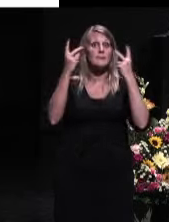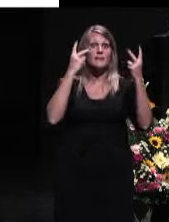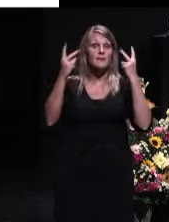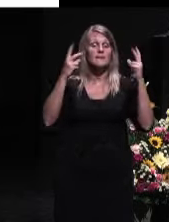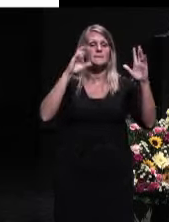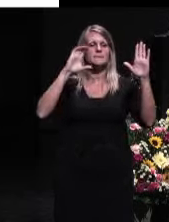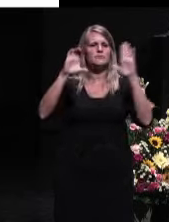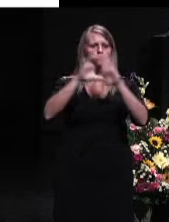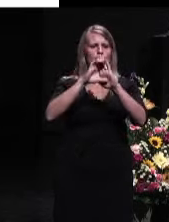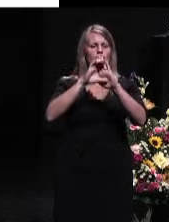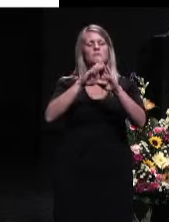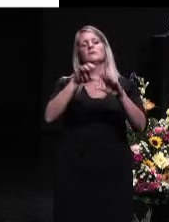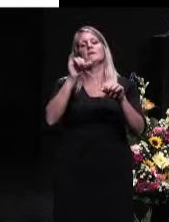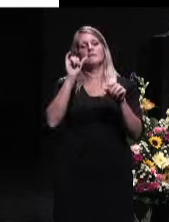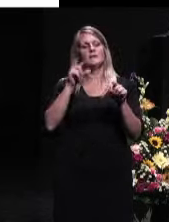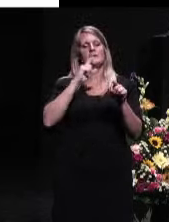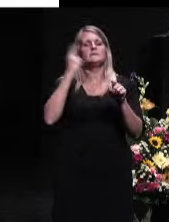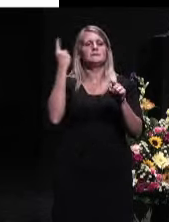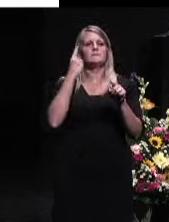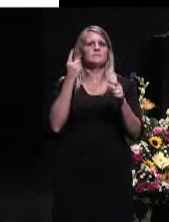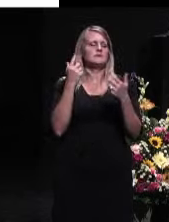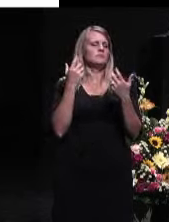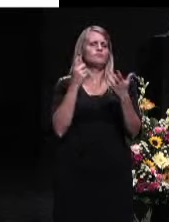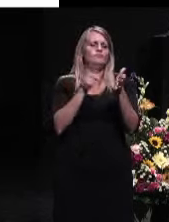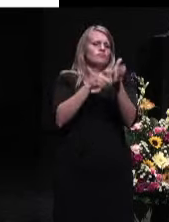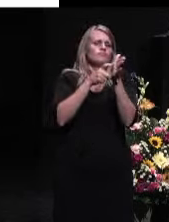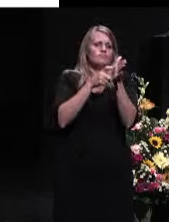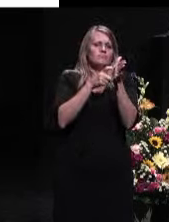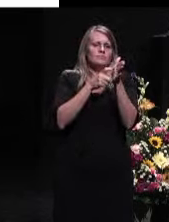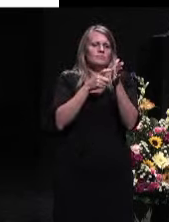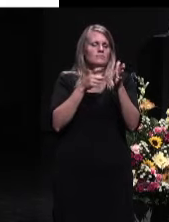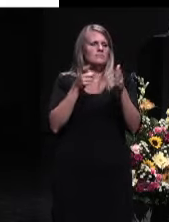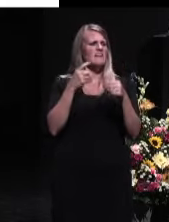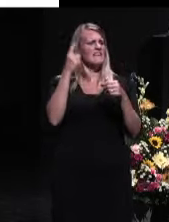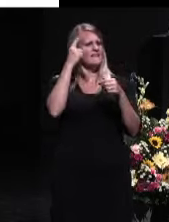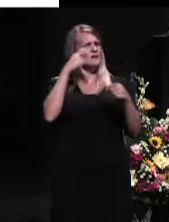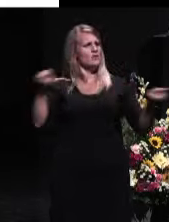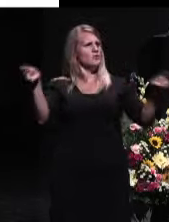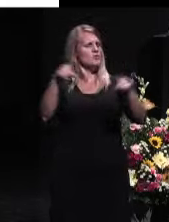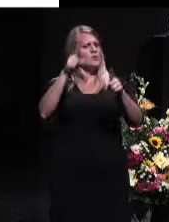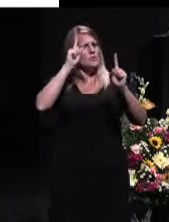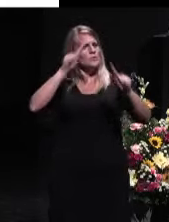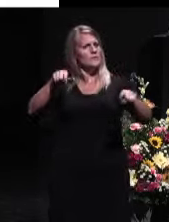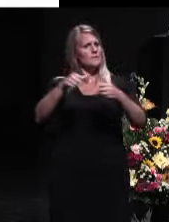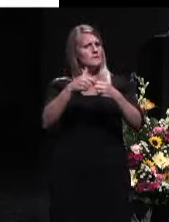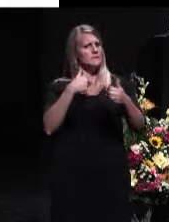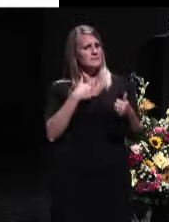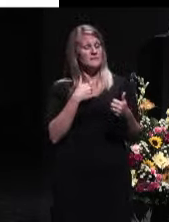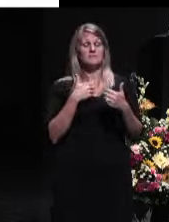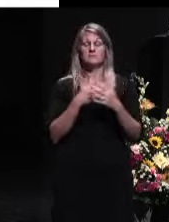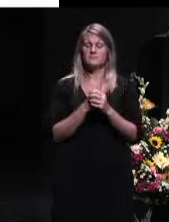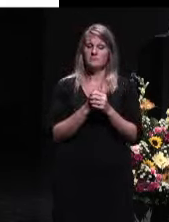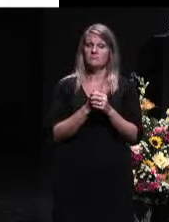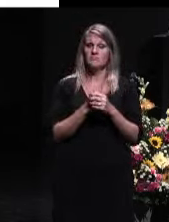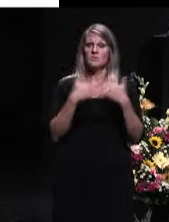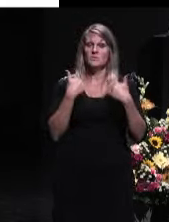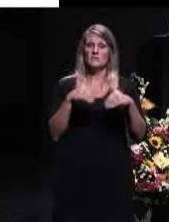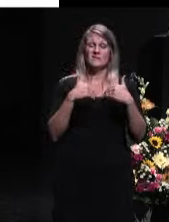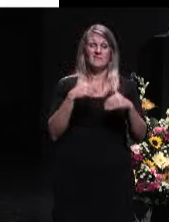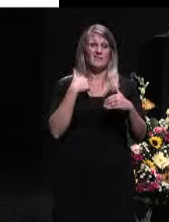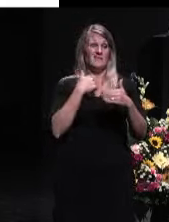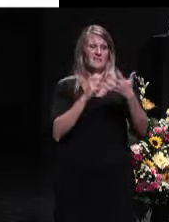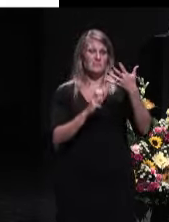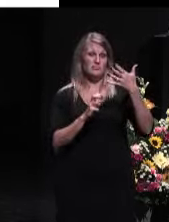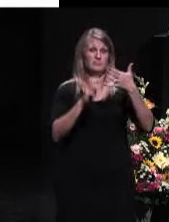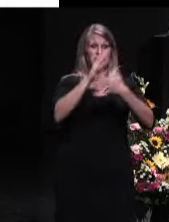something that I think is critically needed. I think you'd all agree with me that we've risen in a lot of different national and